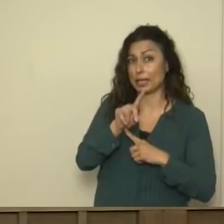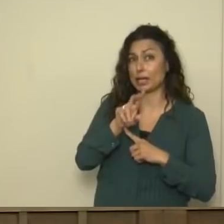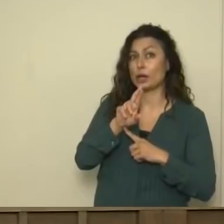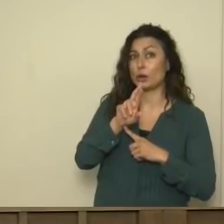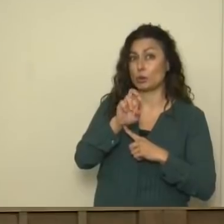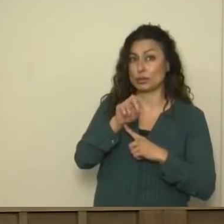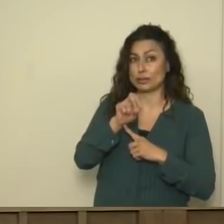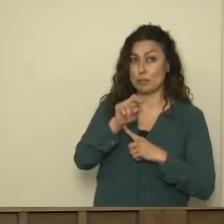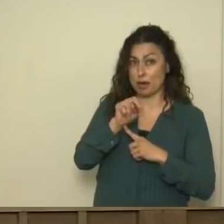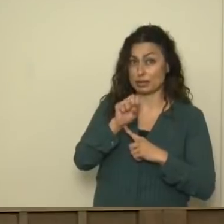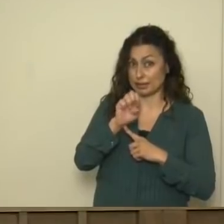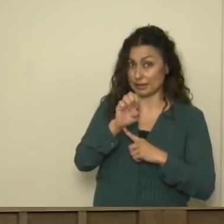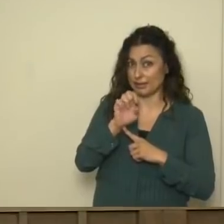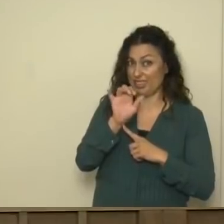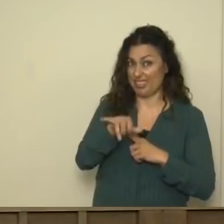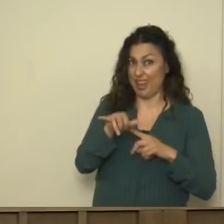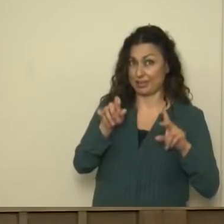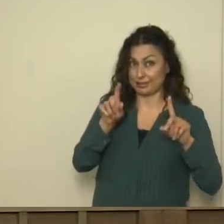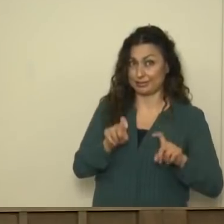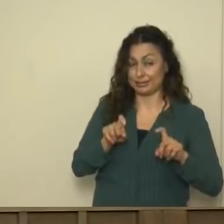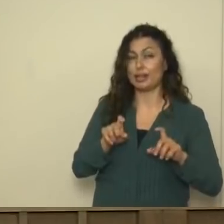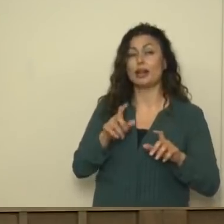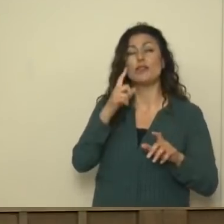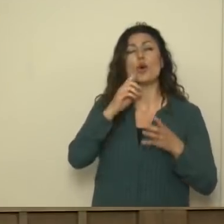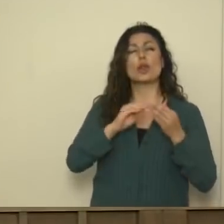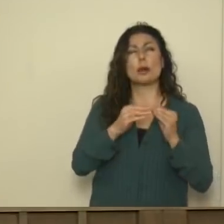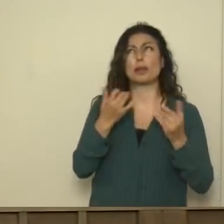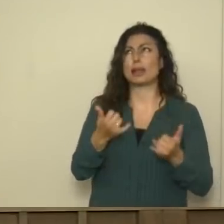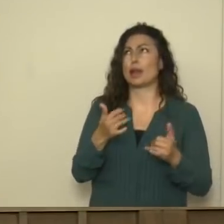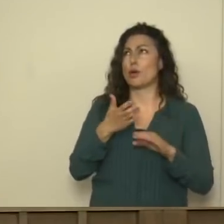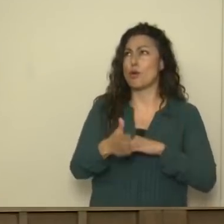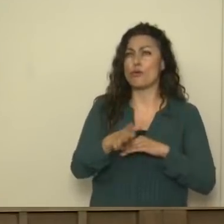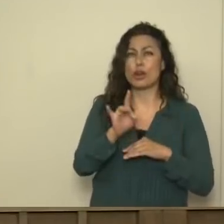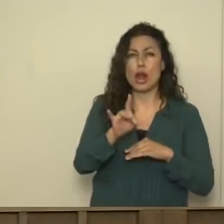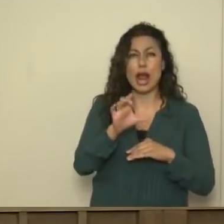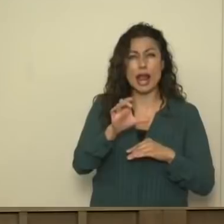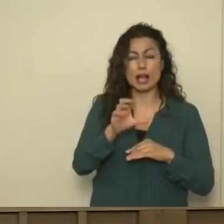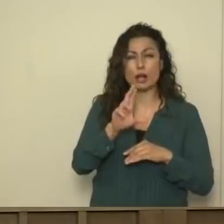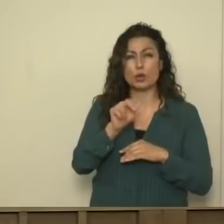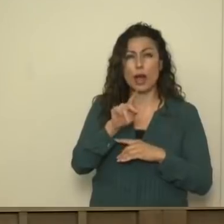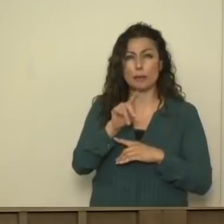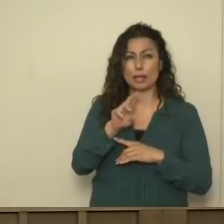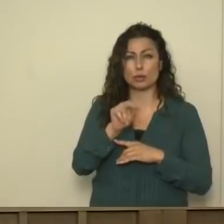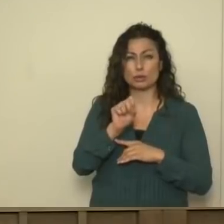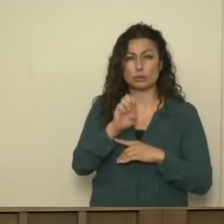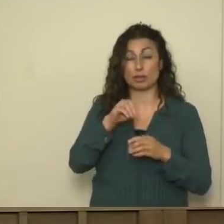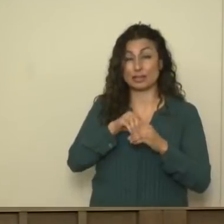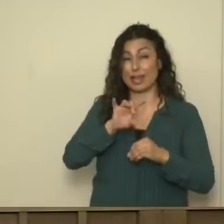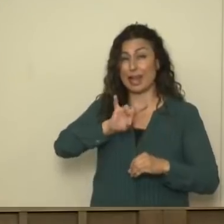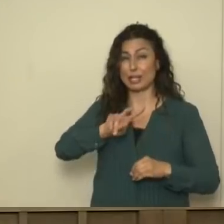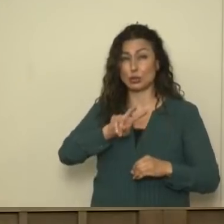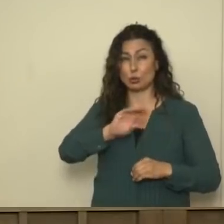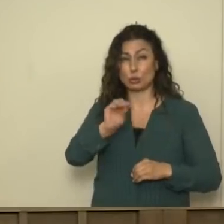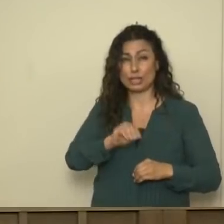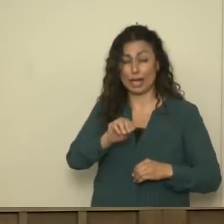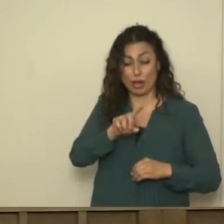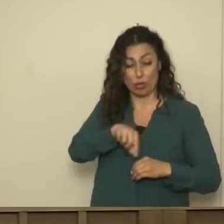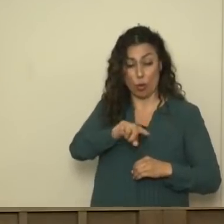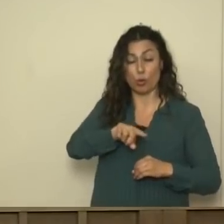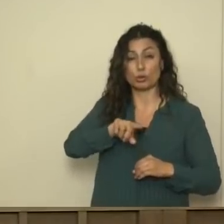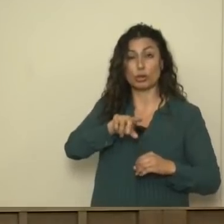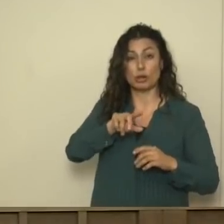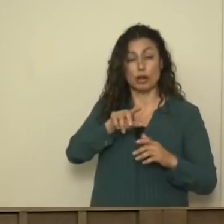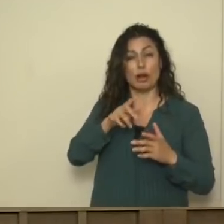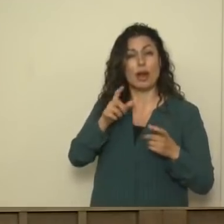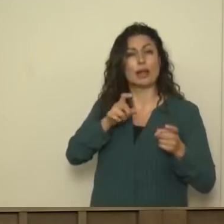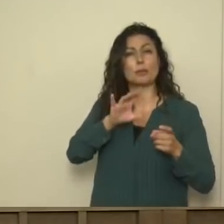just for some numbers, we are over, I think, 800 rapid responses, and about 82% of those rapid responses